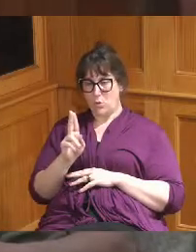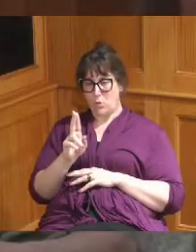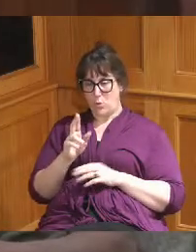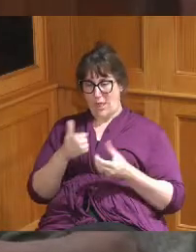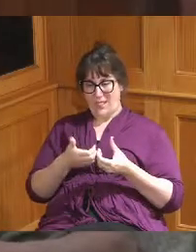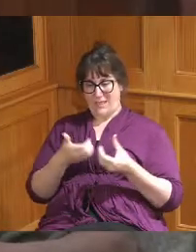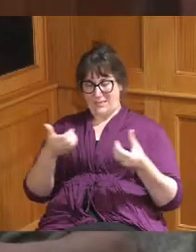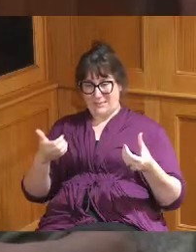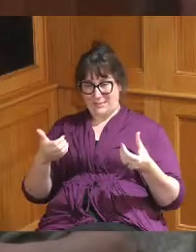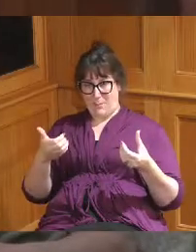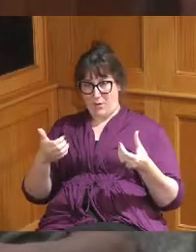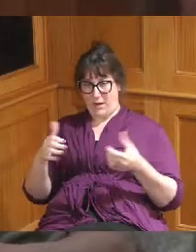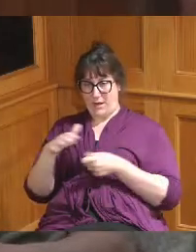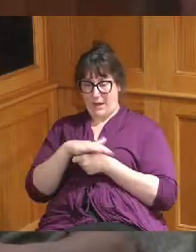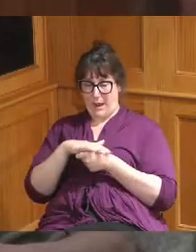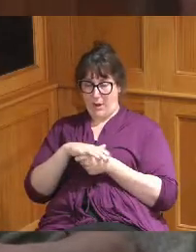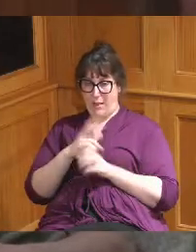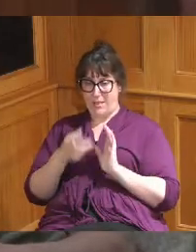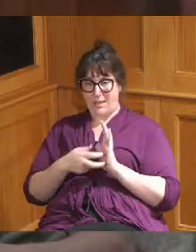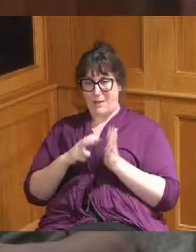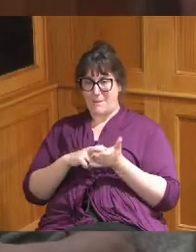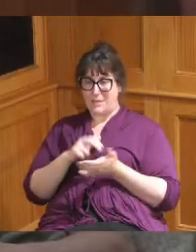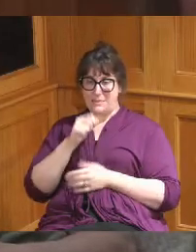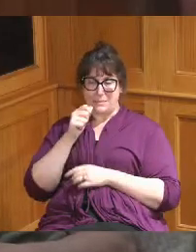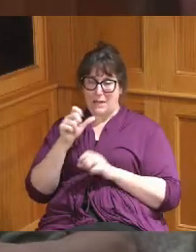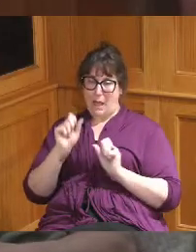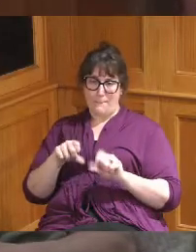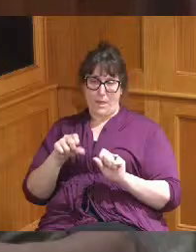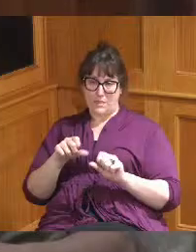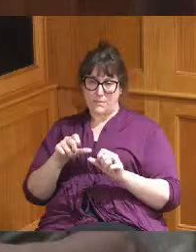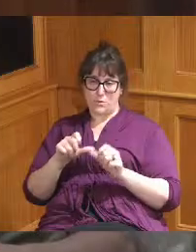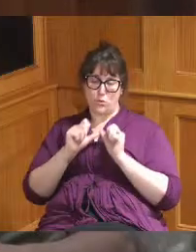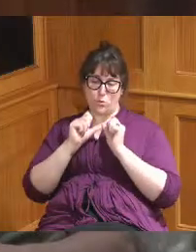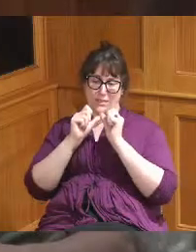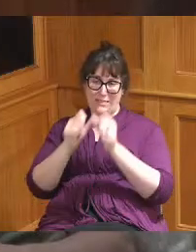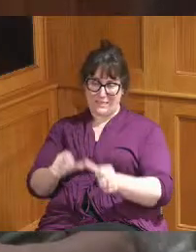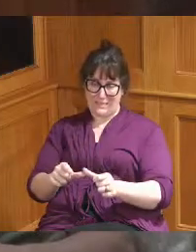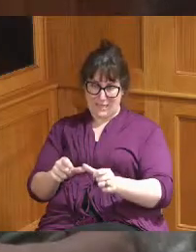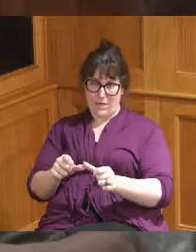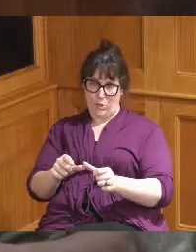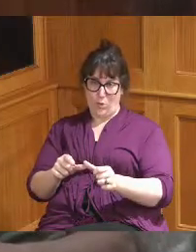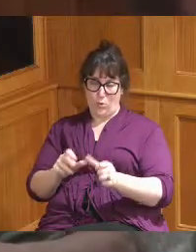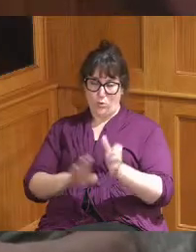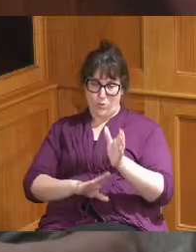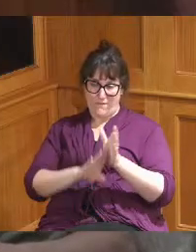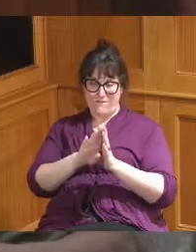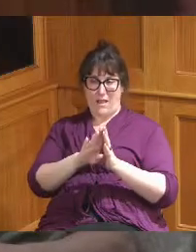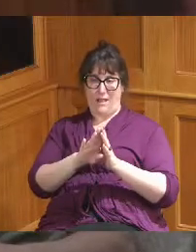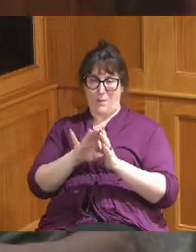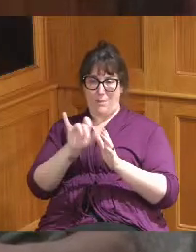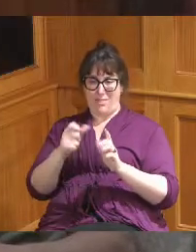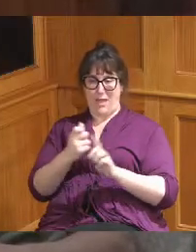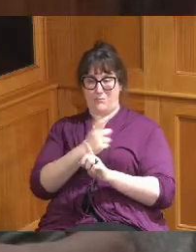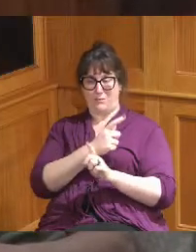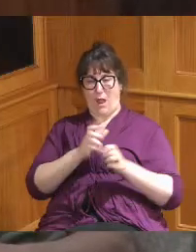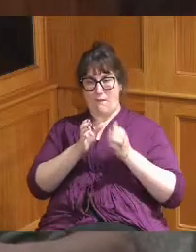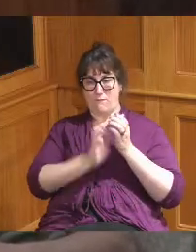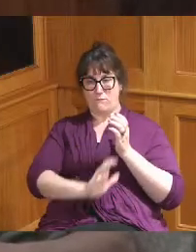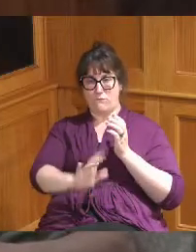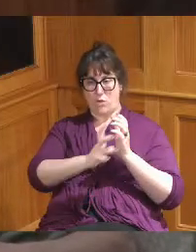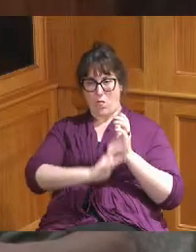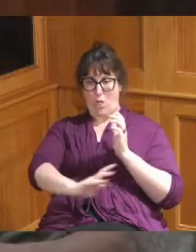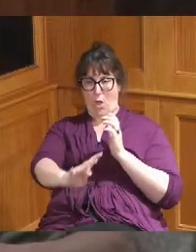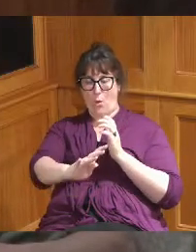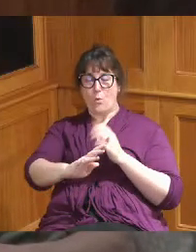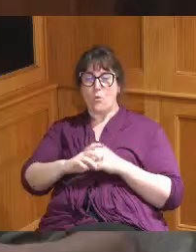then it's really not possible to continue to develop and add flow without creating more SBUs. So we see that as